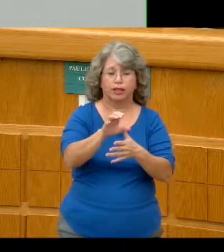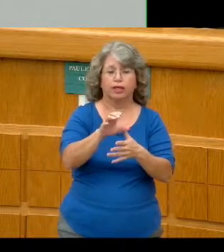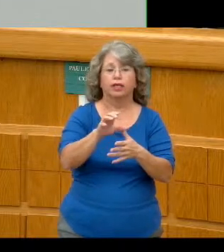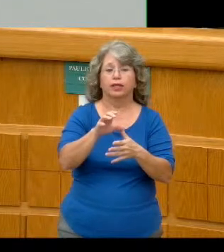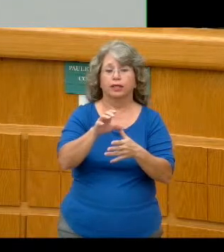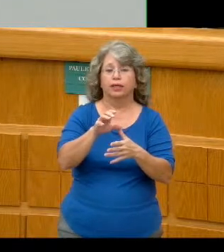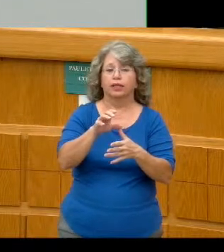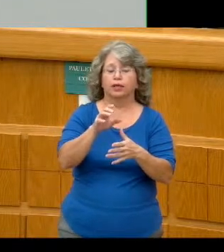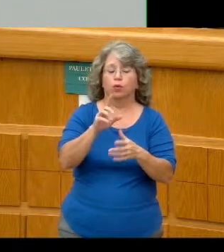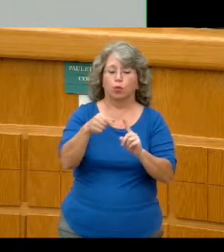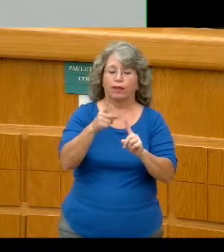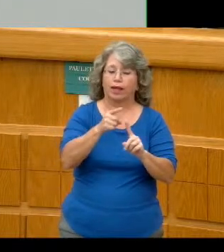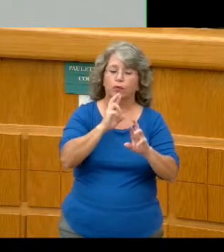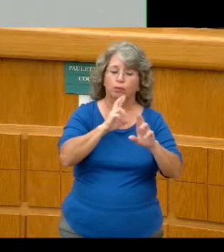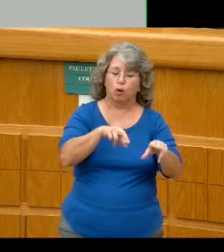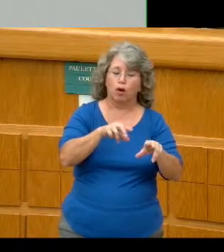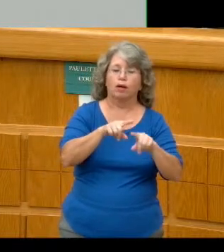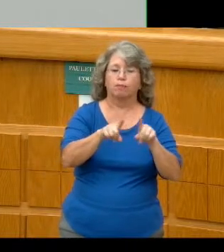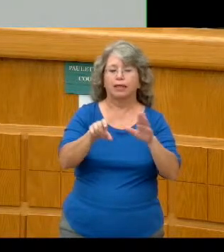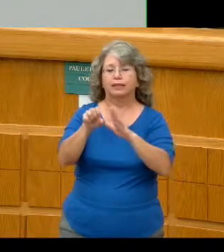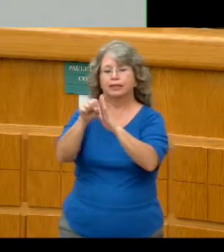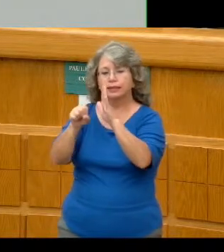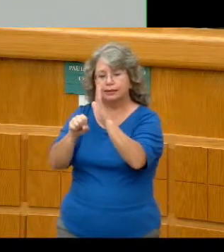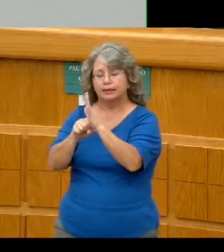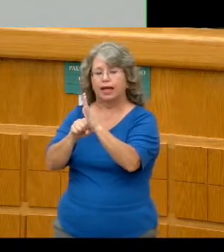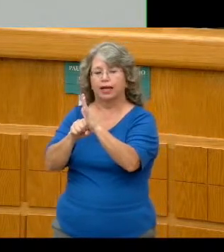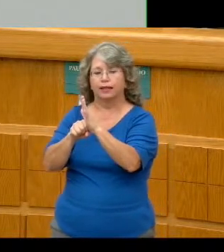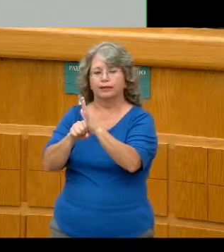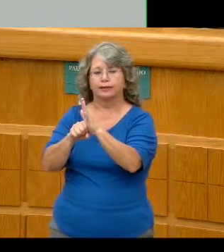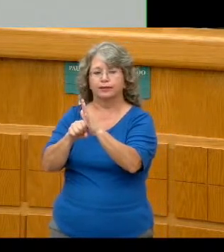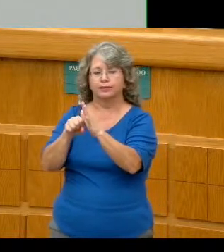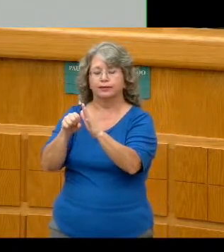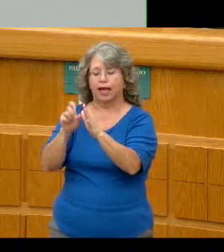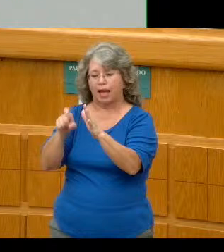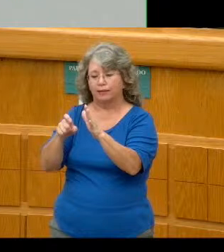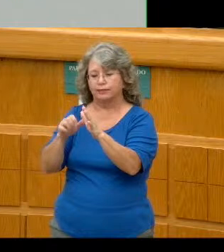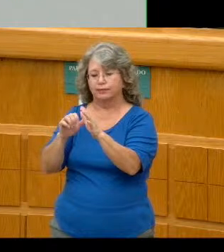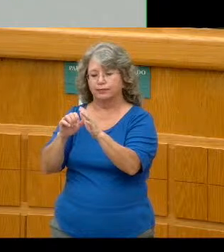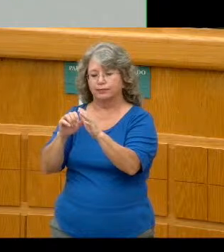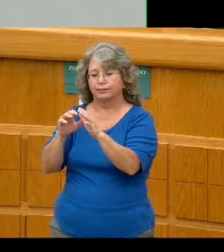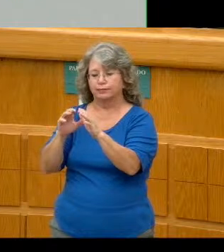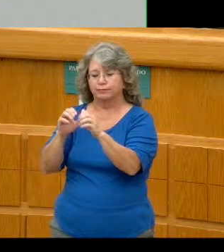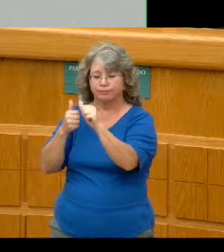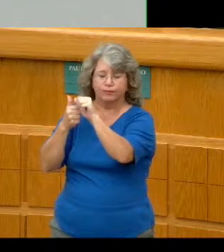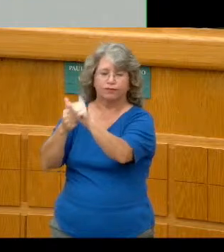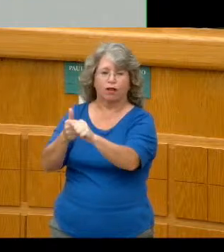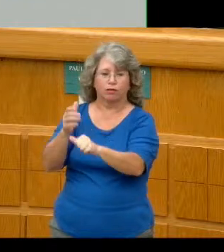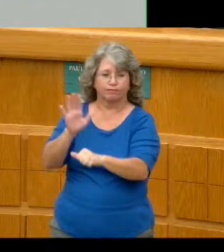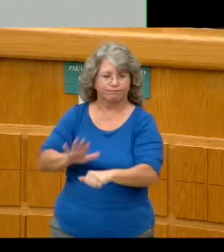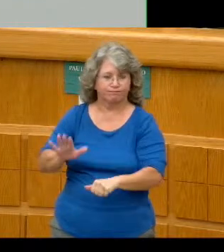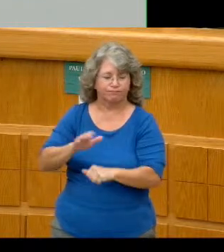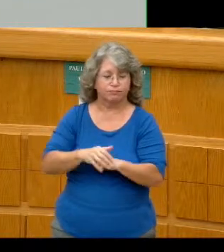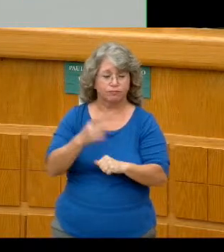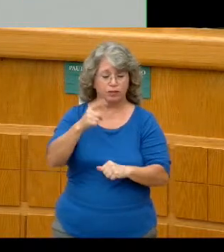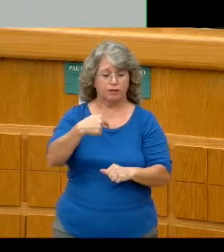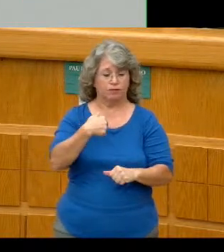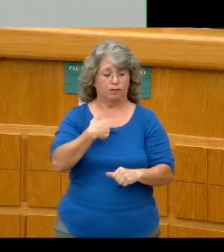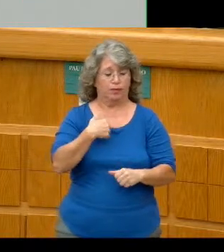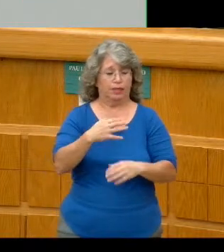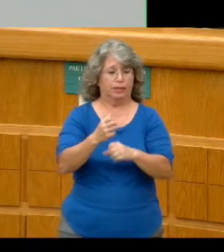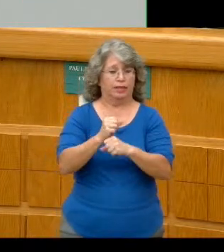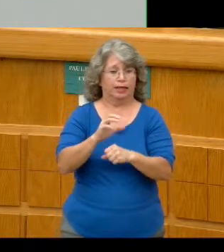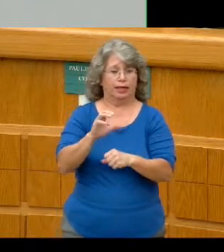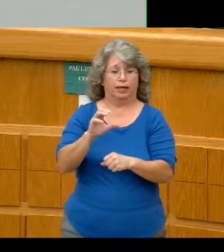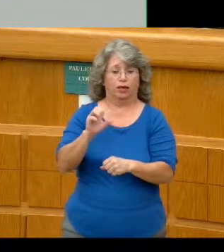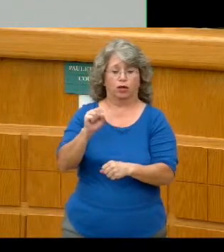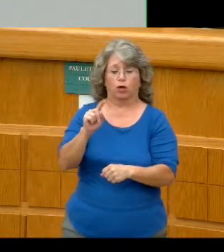them themselves. For us to compare ourselves to the rest of the state, and for me to get a Coastal Bend number, I necessarily have to use that